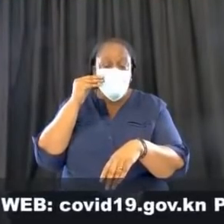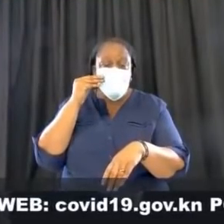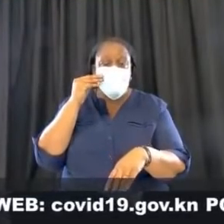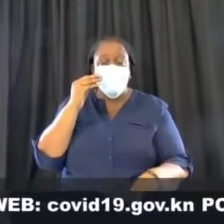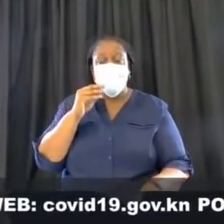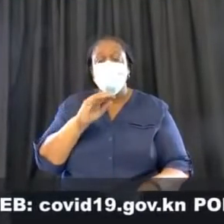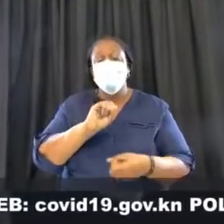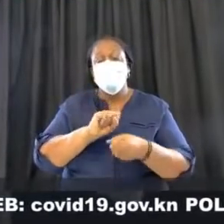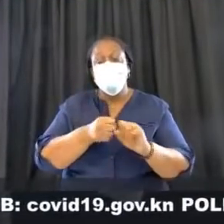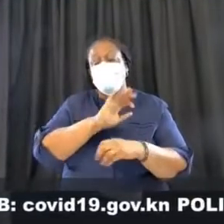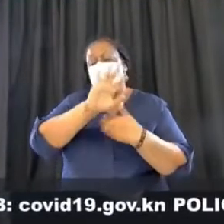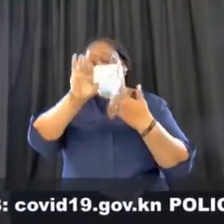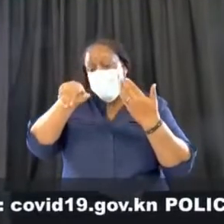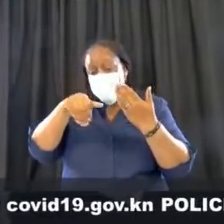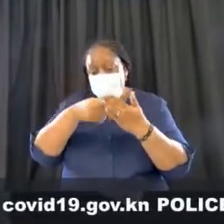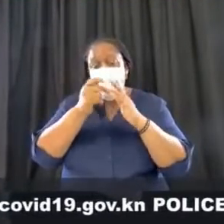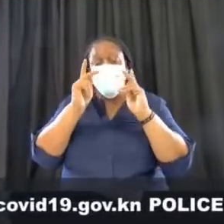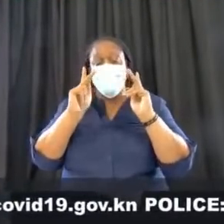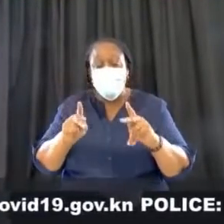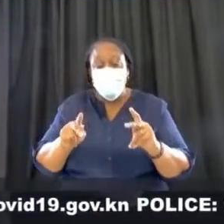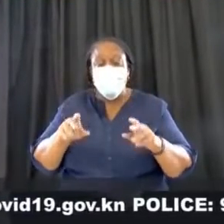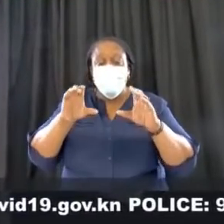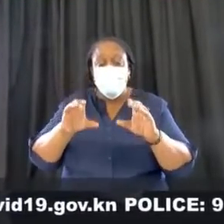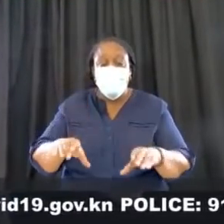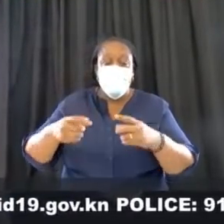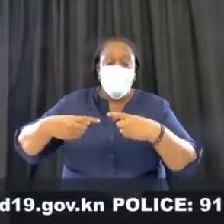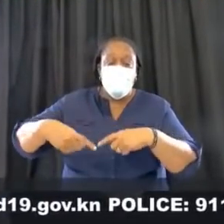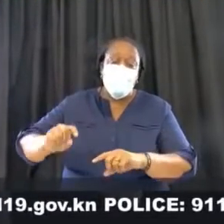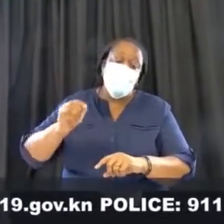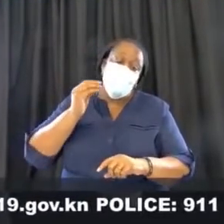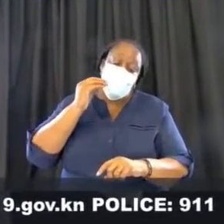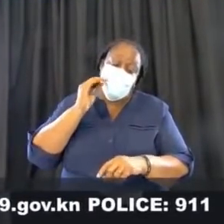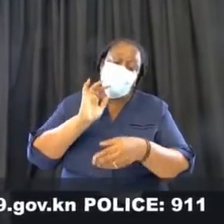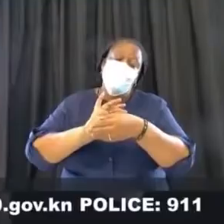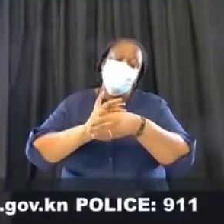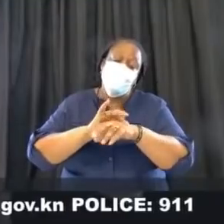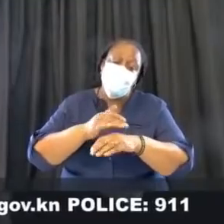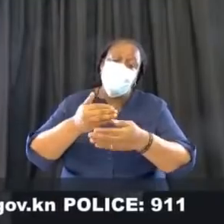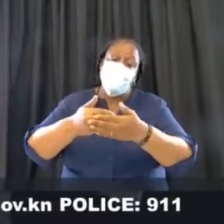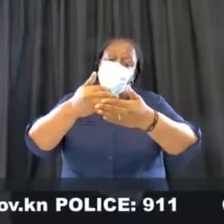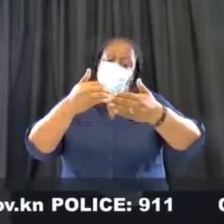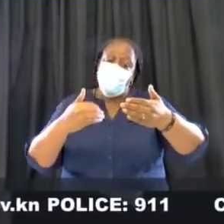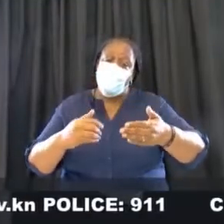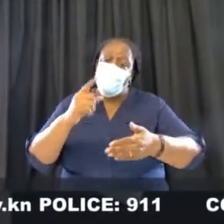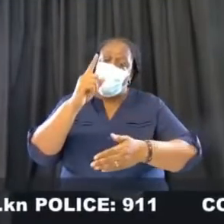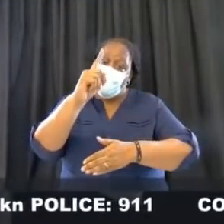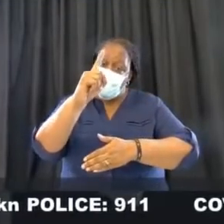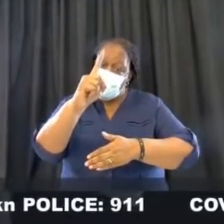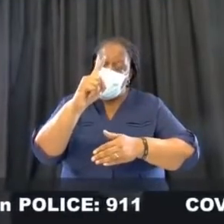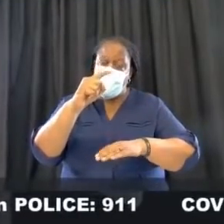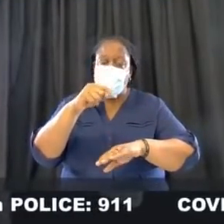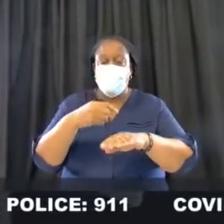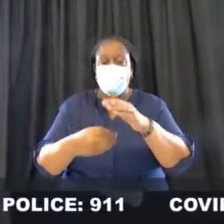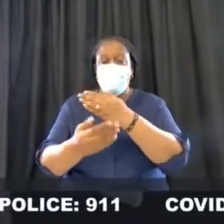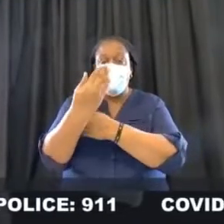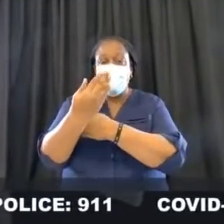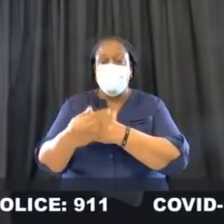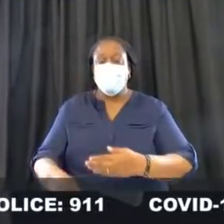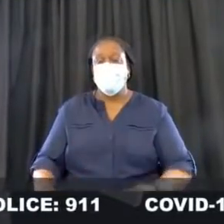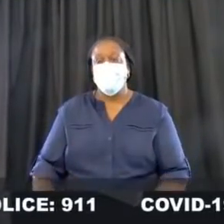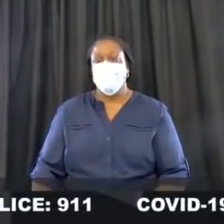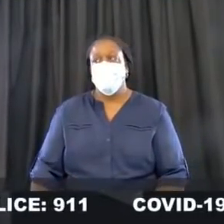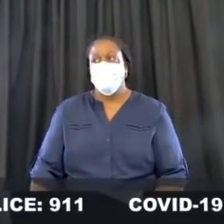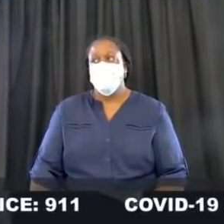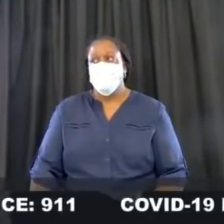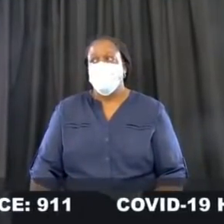personnel to adhere to the hours set for curfew. Remember, the curfew and all the other measures in